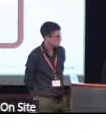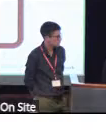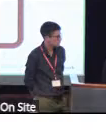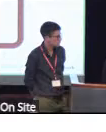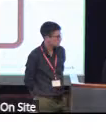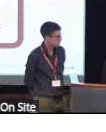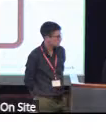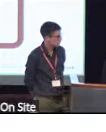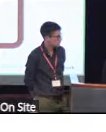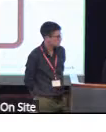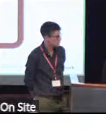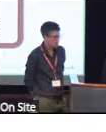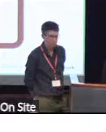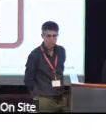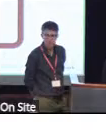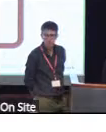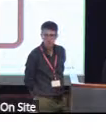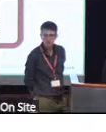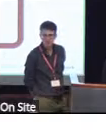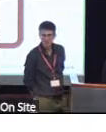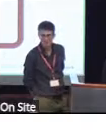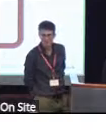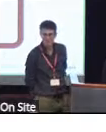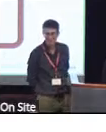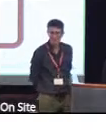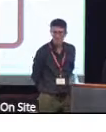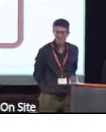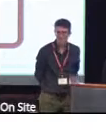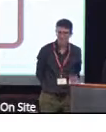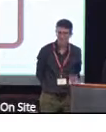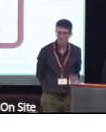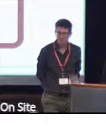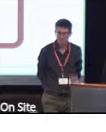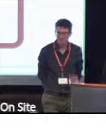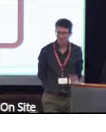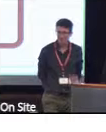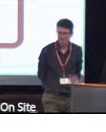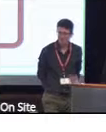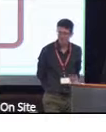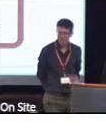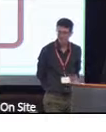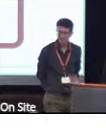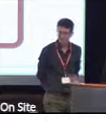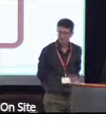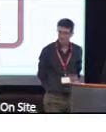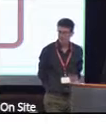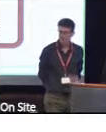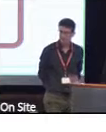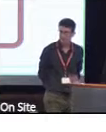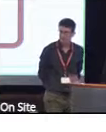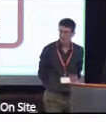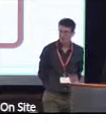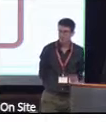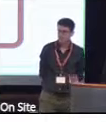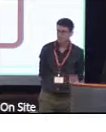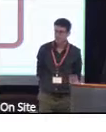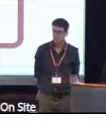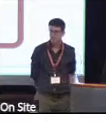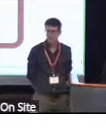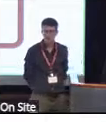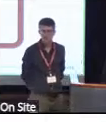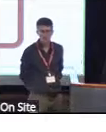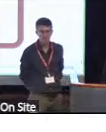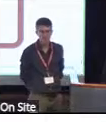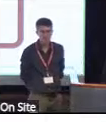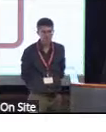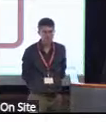Another note is that we would love to see your pictures. If you take any, we have some disposable cameras for some of our work group leads, and I've asked them to take some pictures